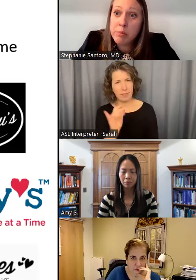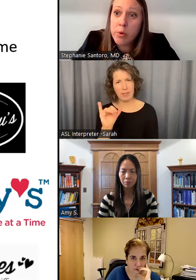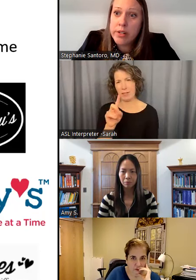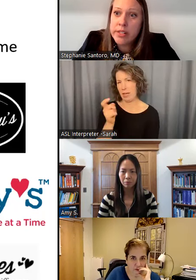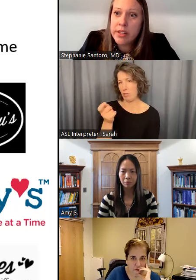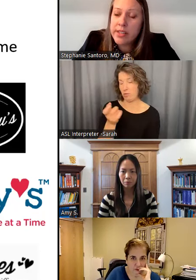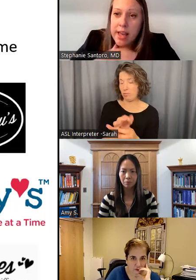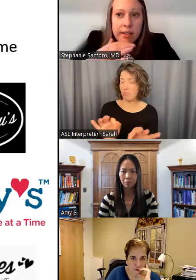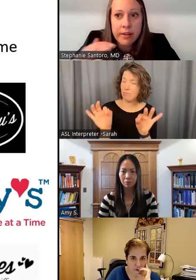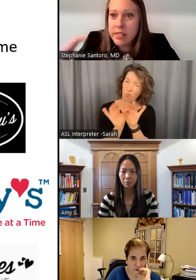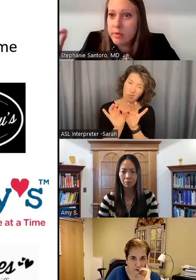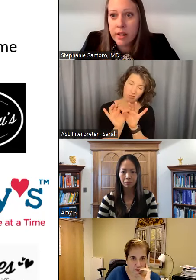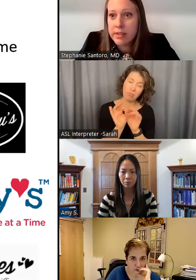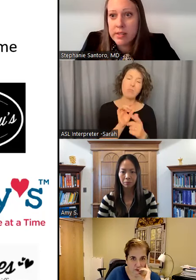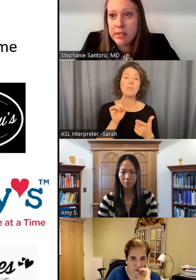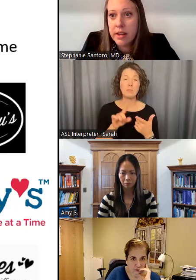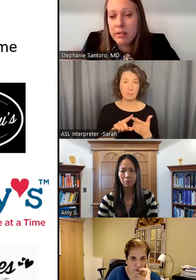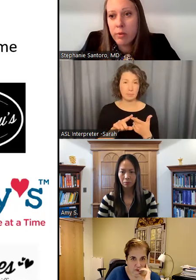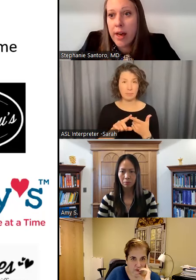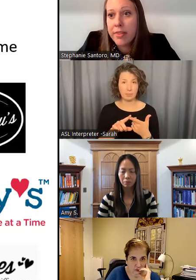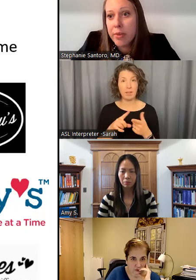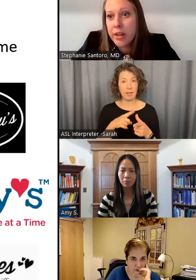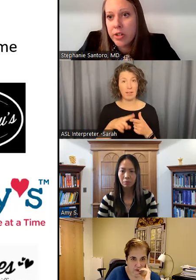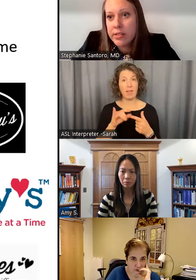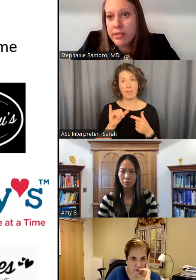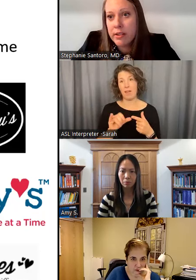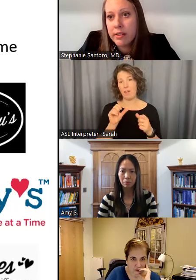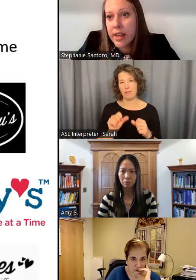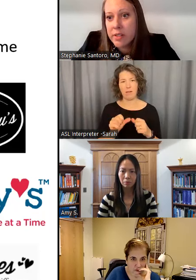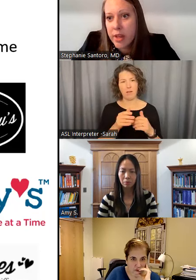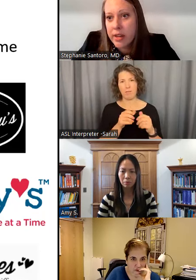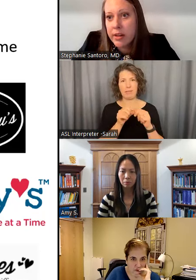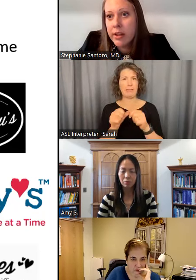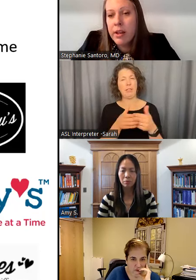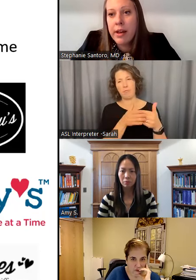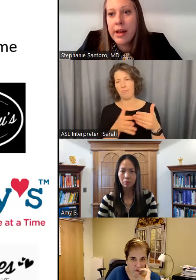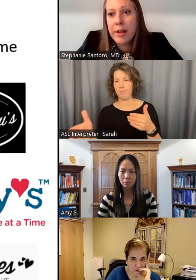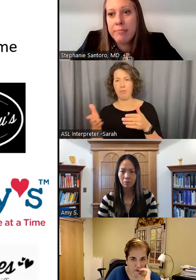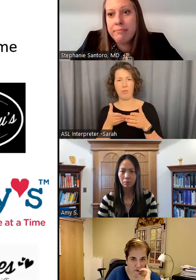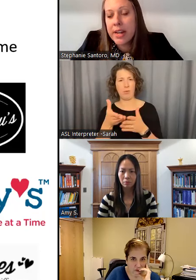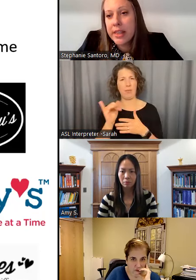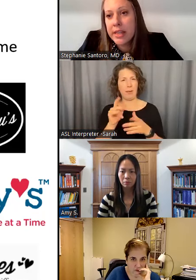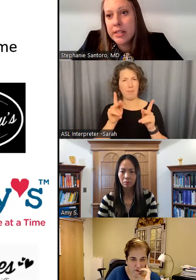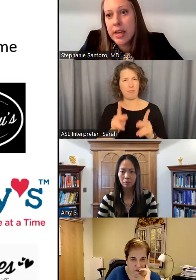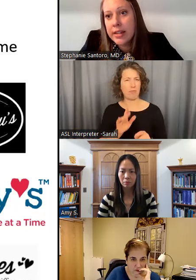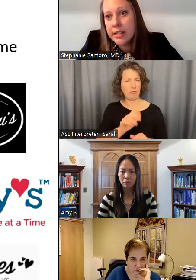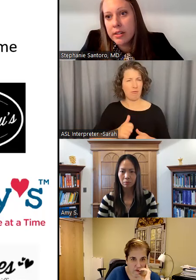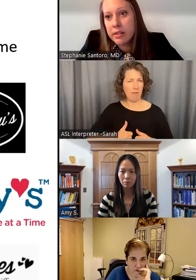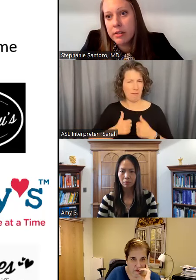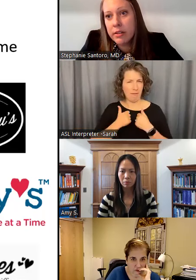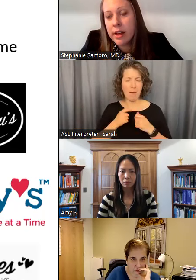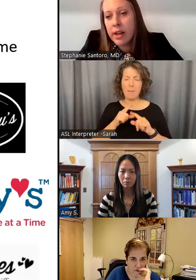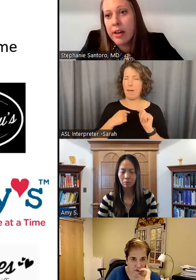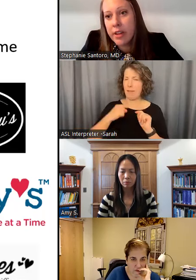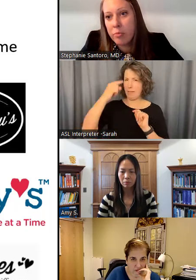really important. And then that could extend throughout the patient's lifespan. But I think to get